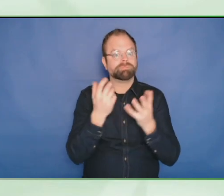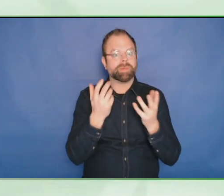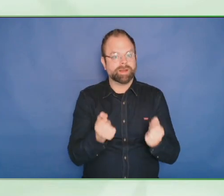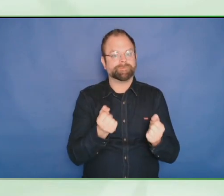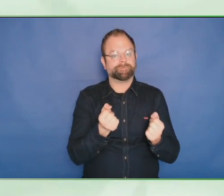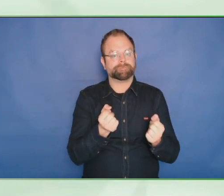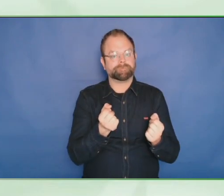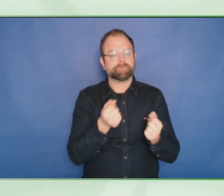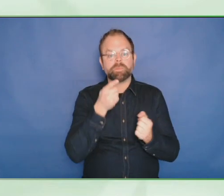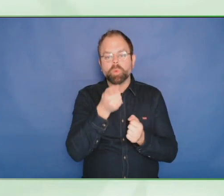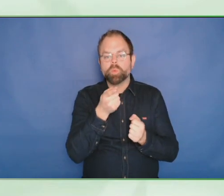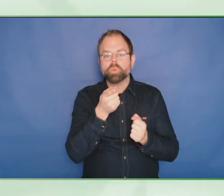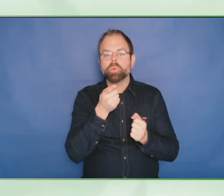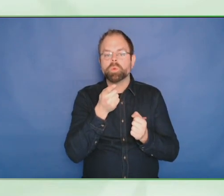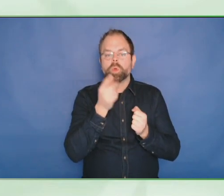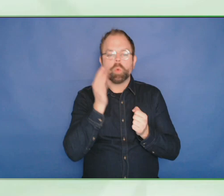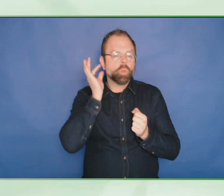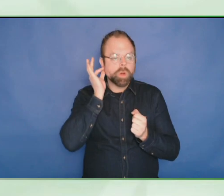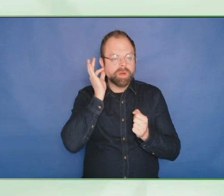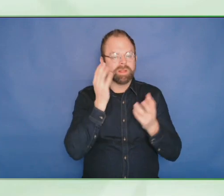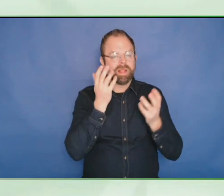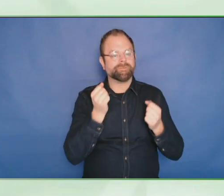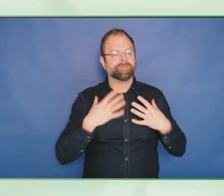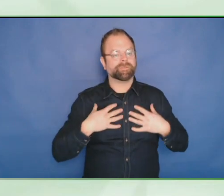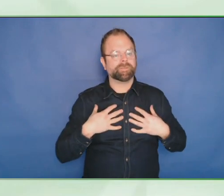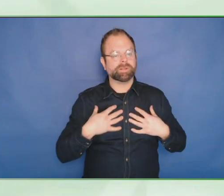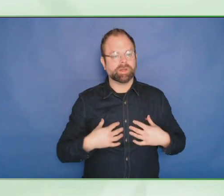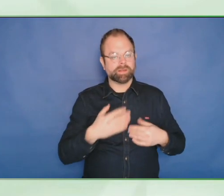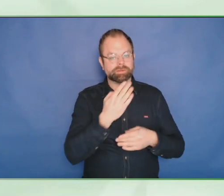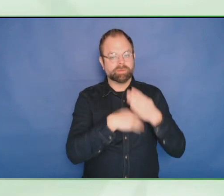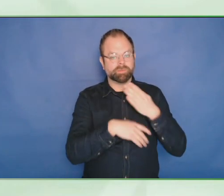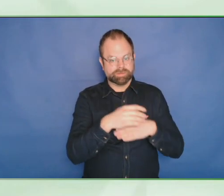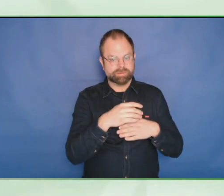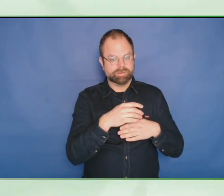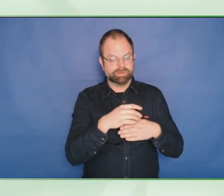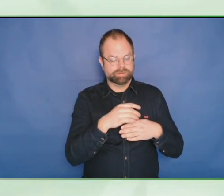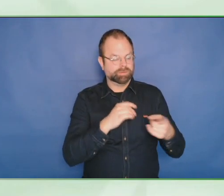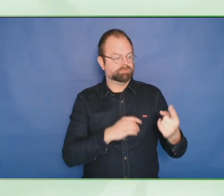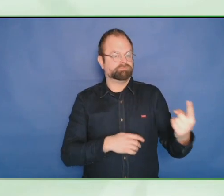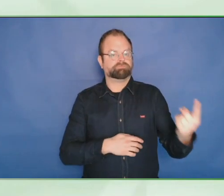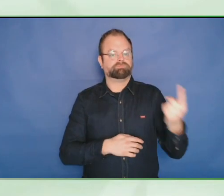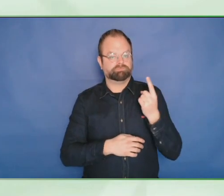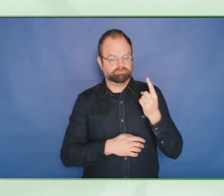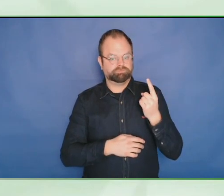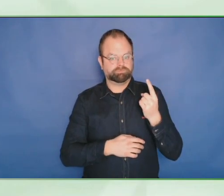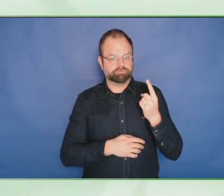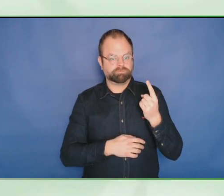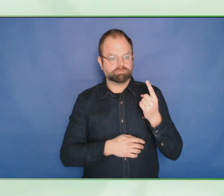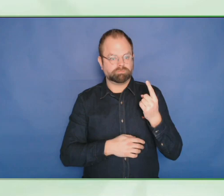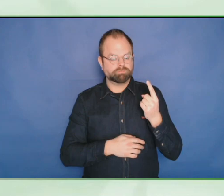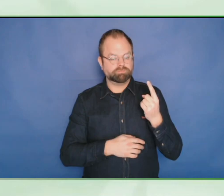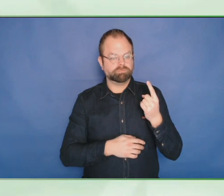she was with us. She firstly came, and somehow their father didn't know that